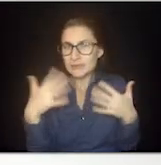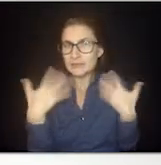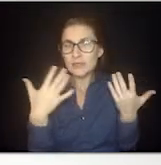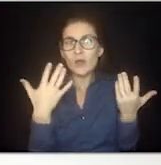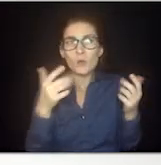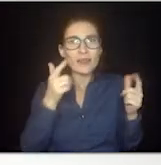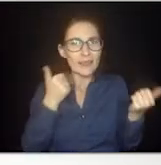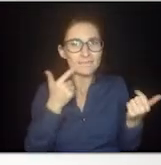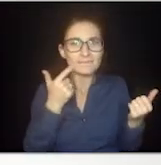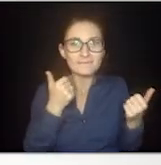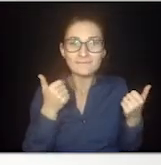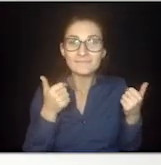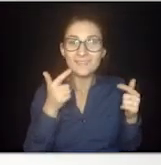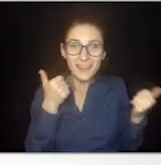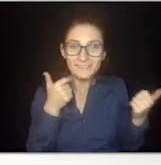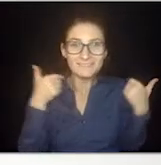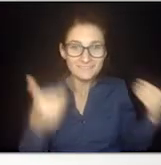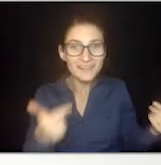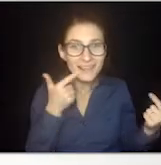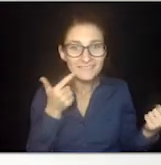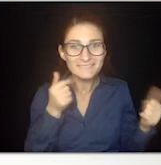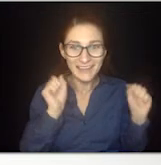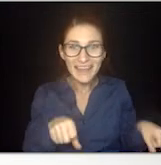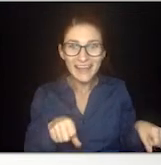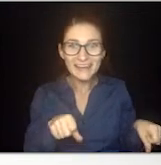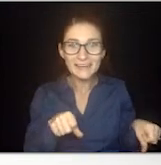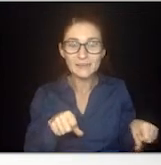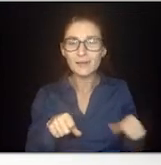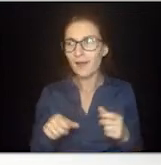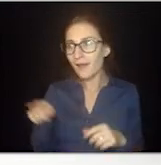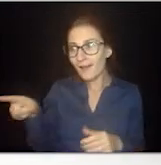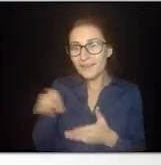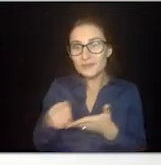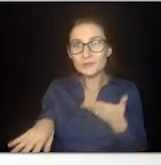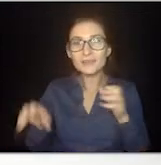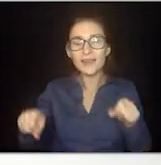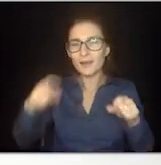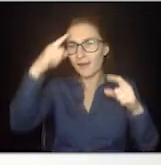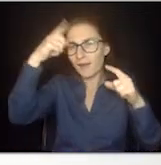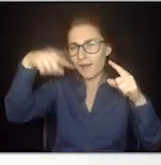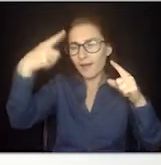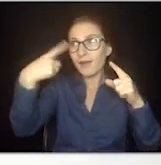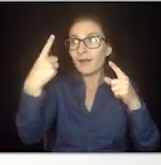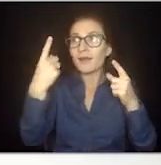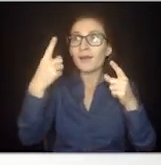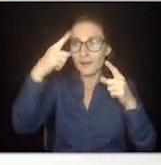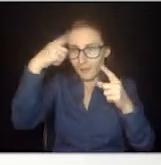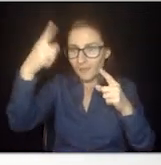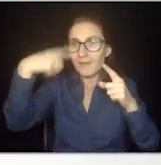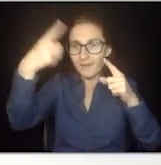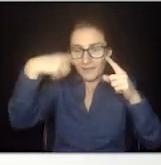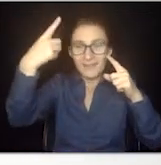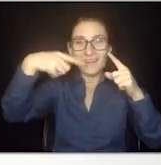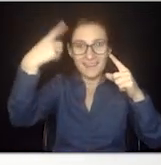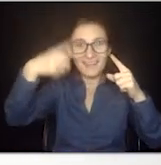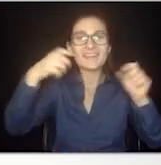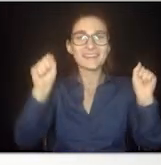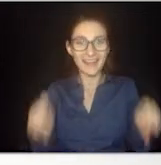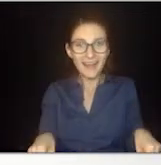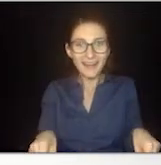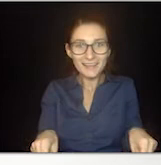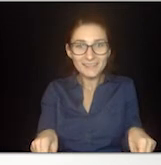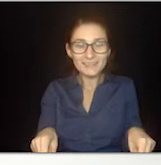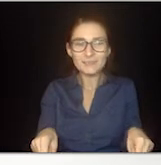laugh, or they wanted me to, okay, I think I can do that again. And they've got time to process some of that.